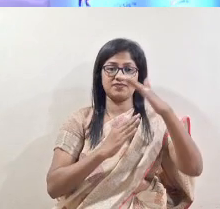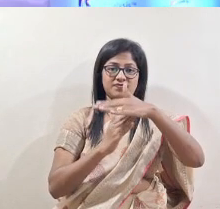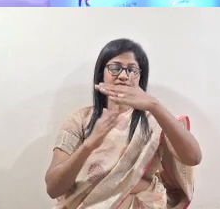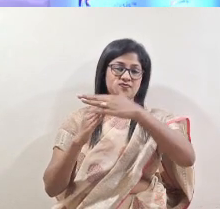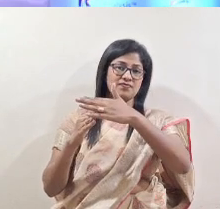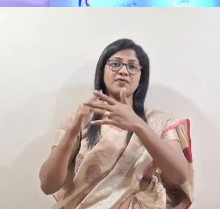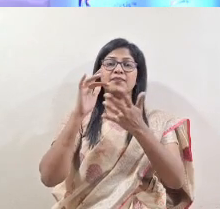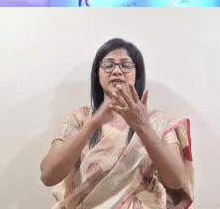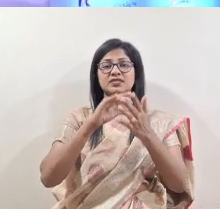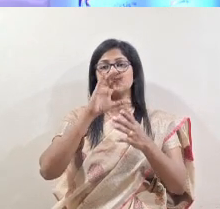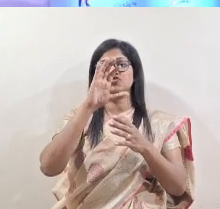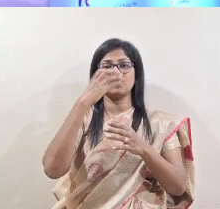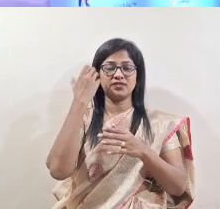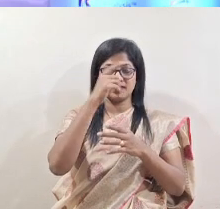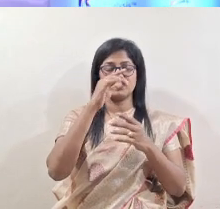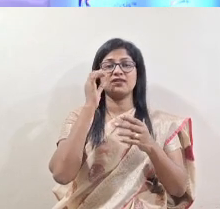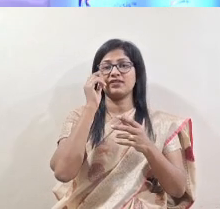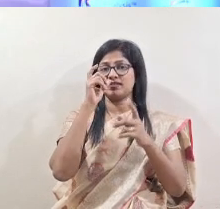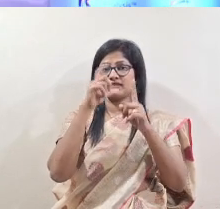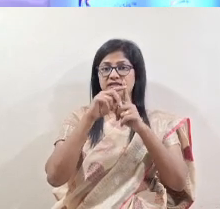Chandigarh and Delhi.